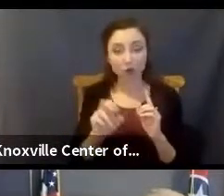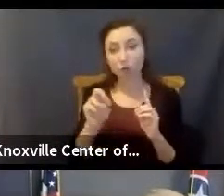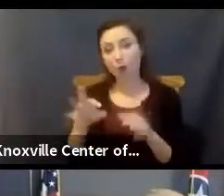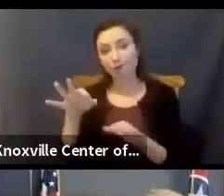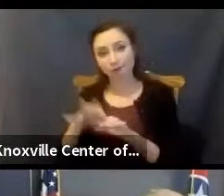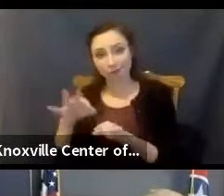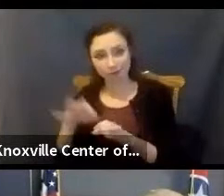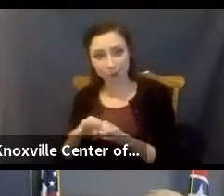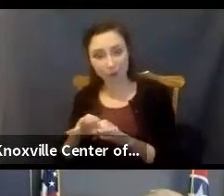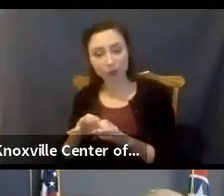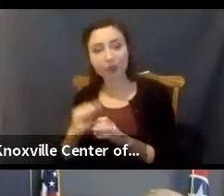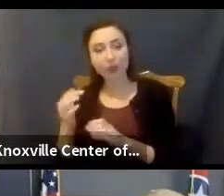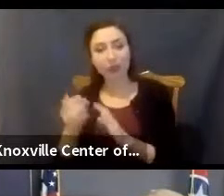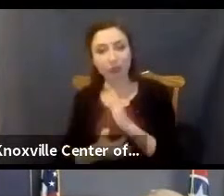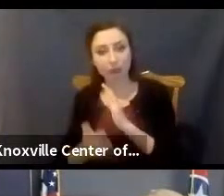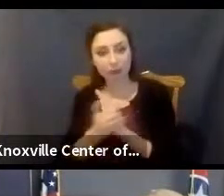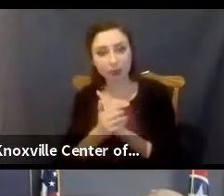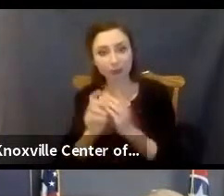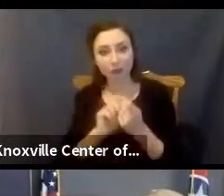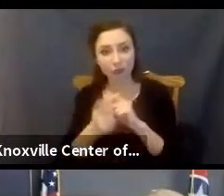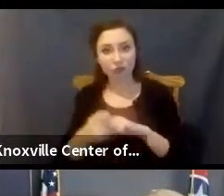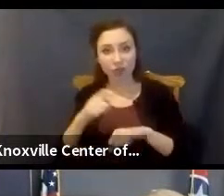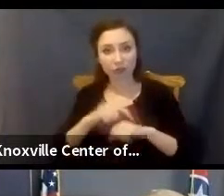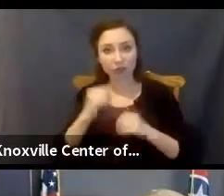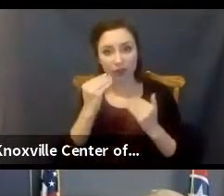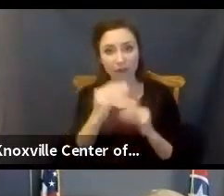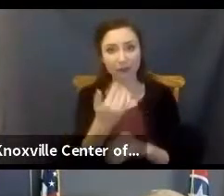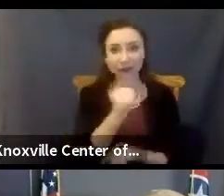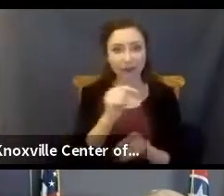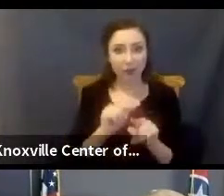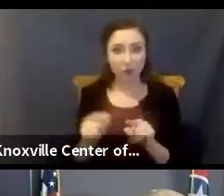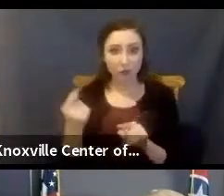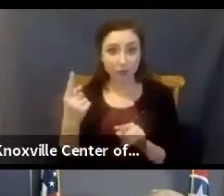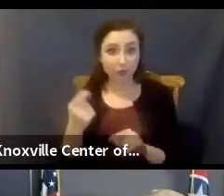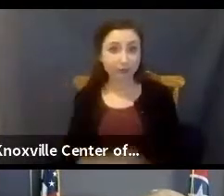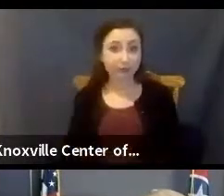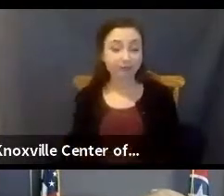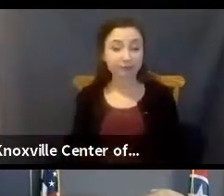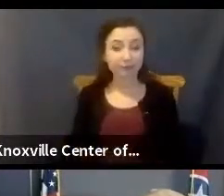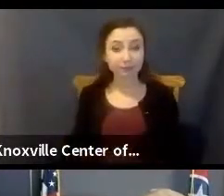on to change that time limit from 10 to 11.